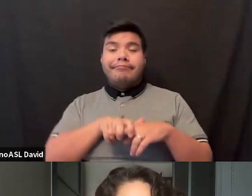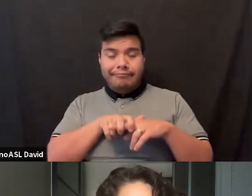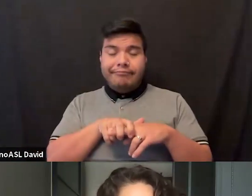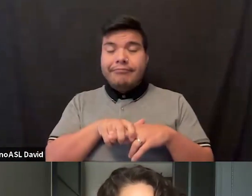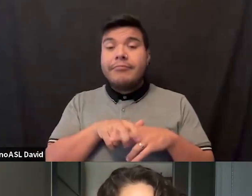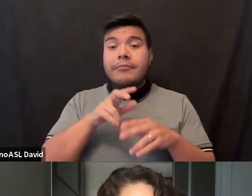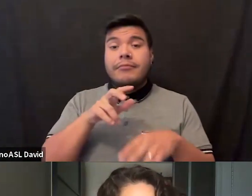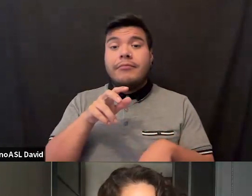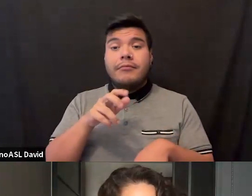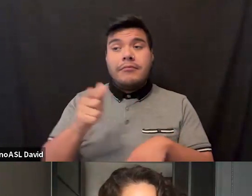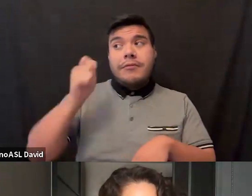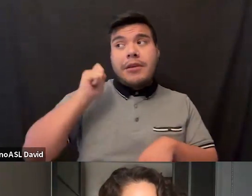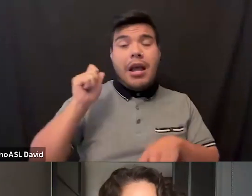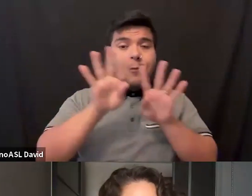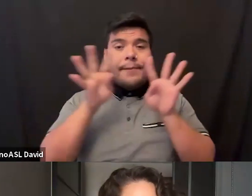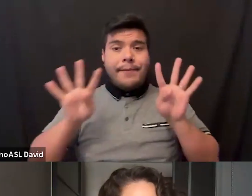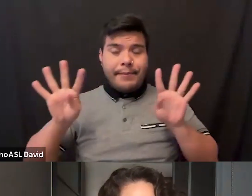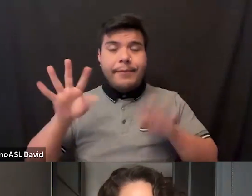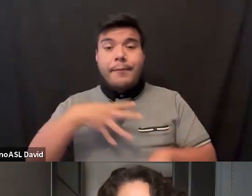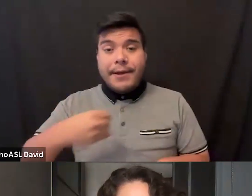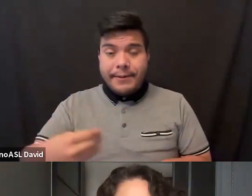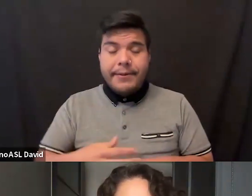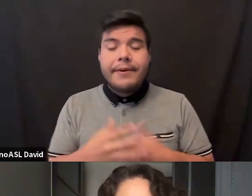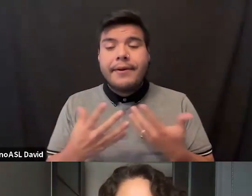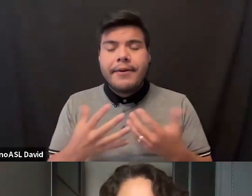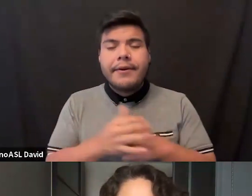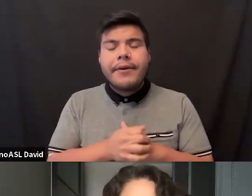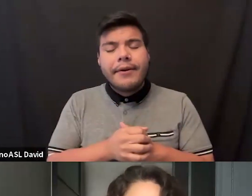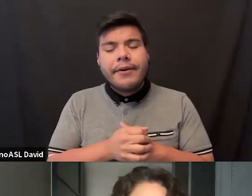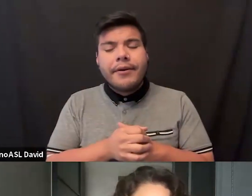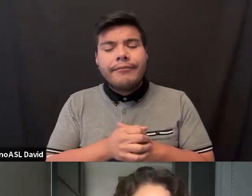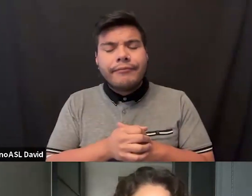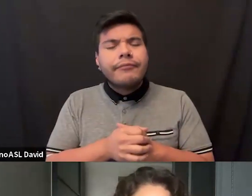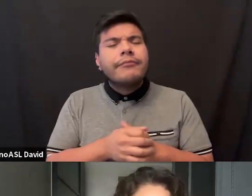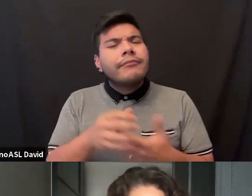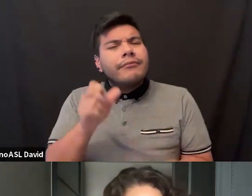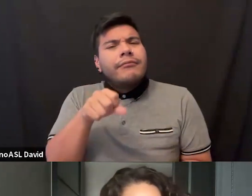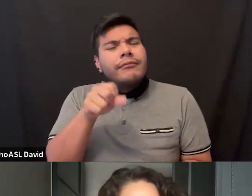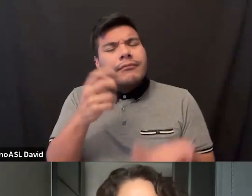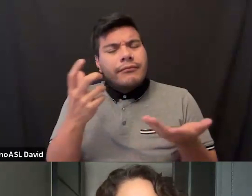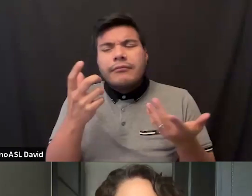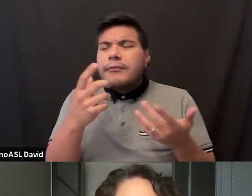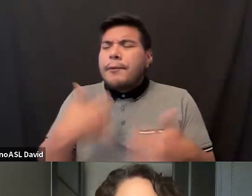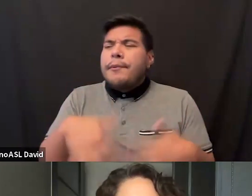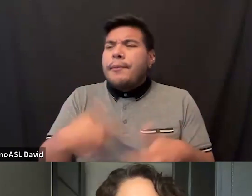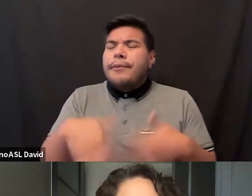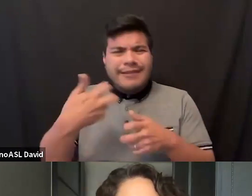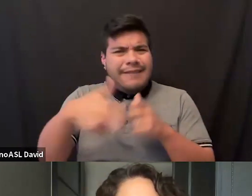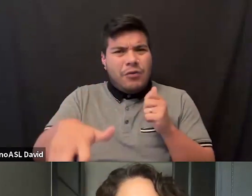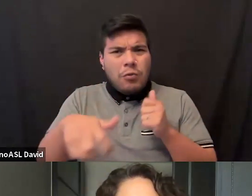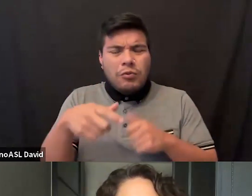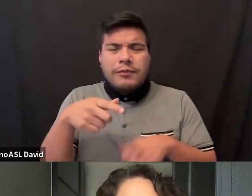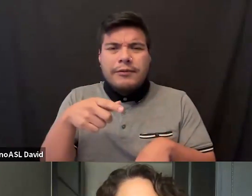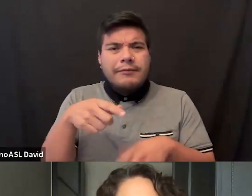there's a white curtain. Yeah, it's very difficult to talk about this movie. You